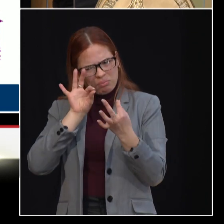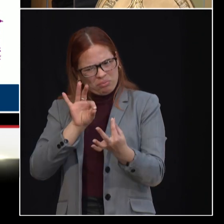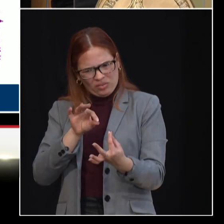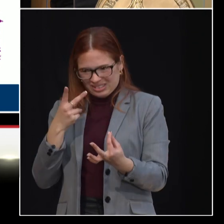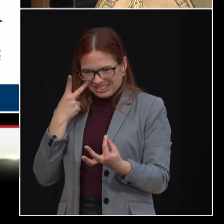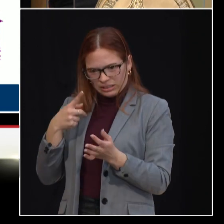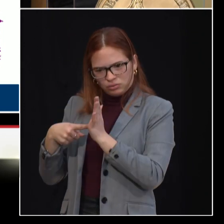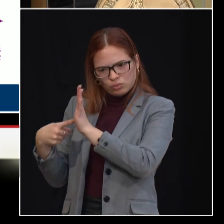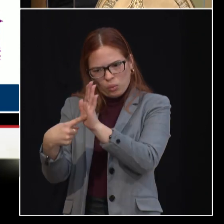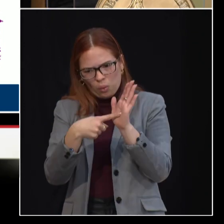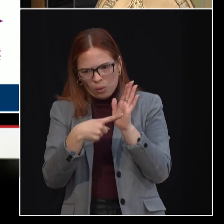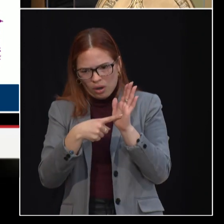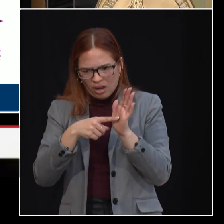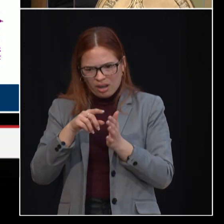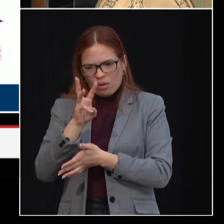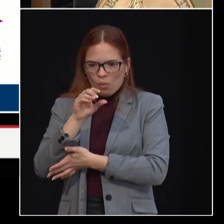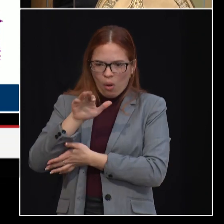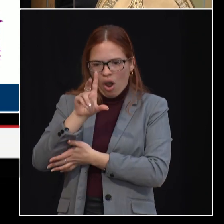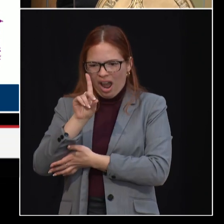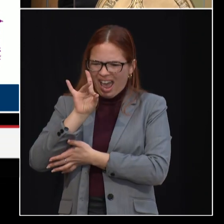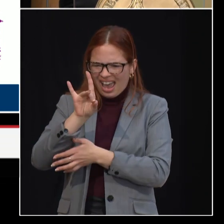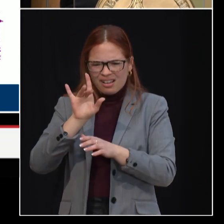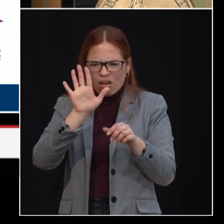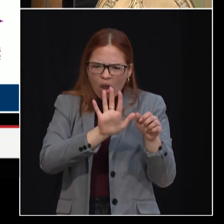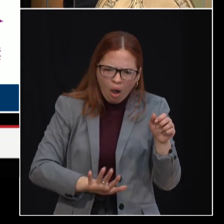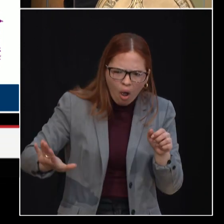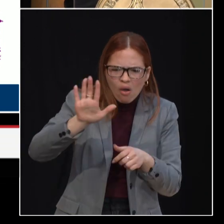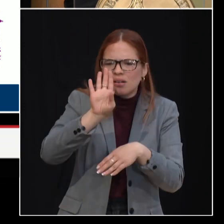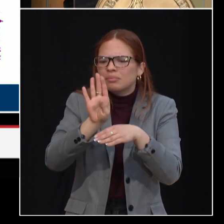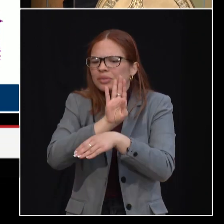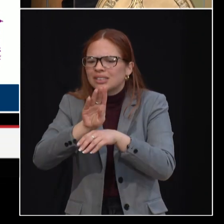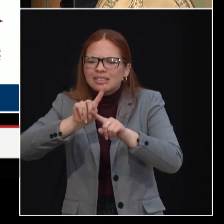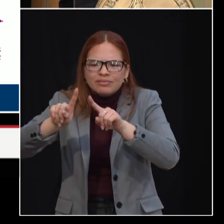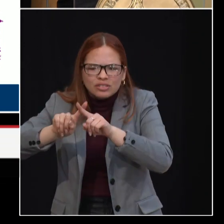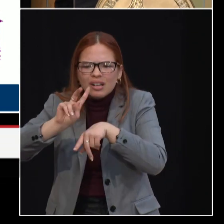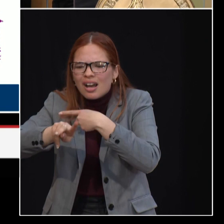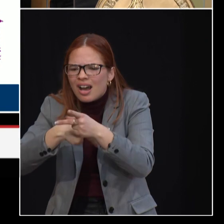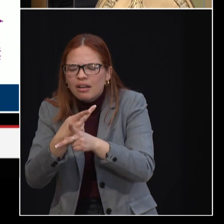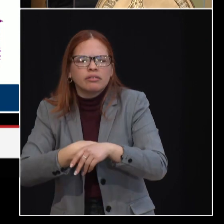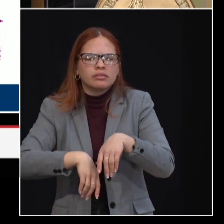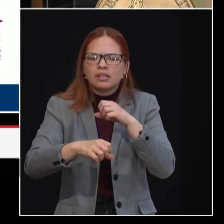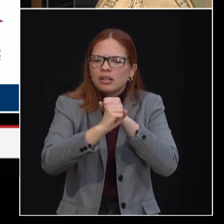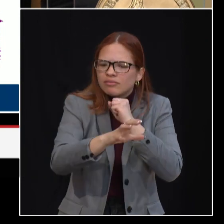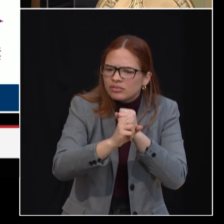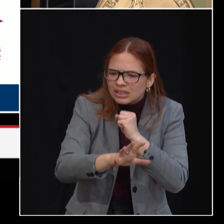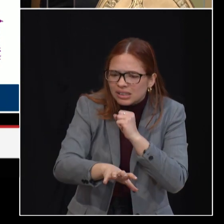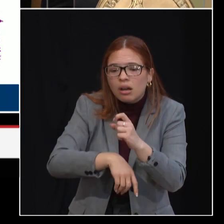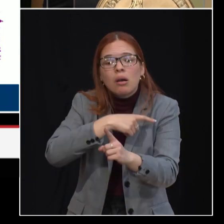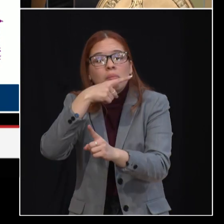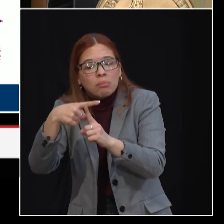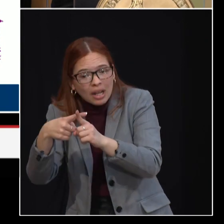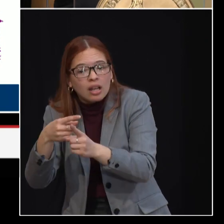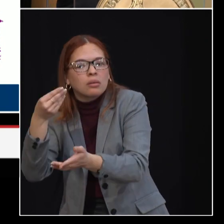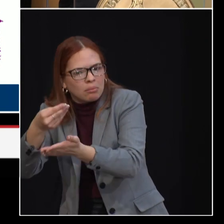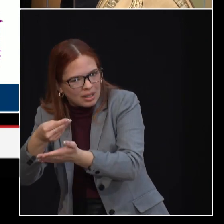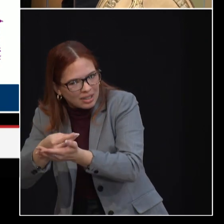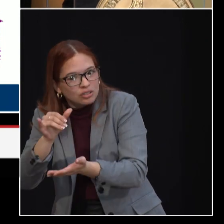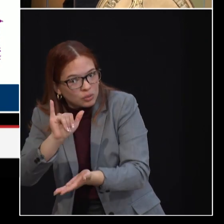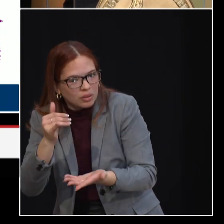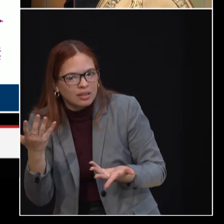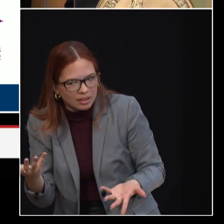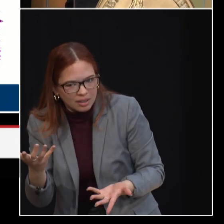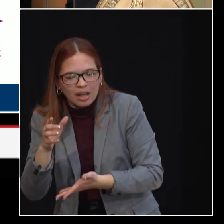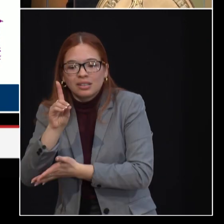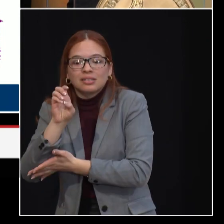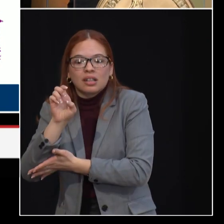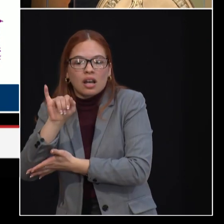types. So we decided to do this through promotion, of course, but also through dollars. So the DEI Business Fellowship provides these businesses